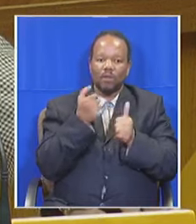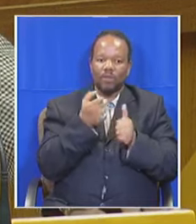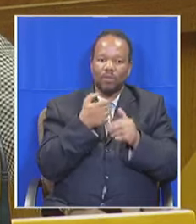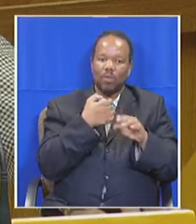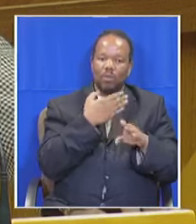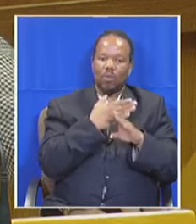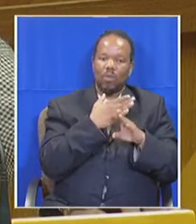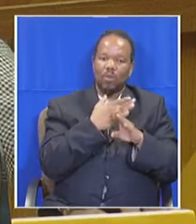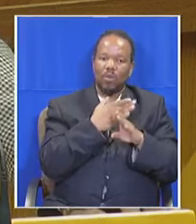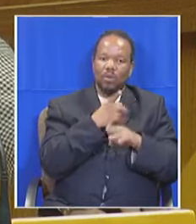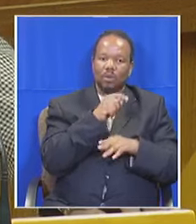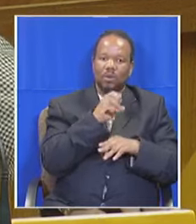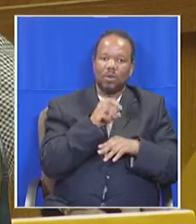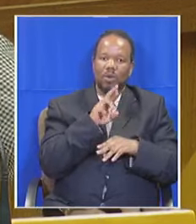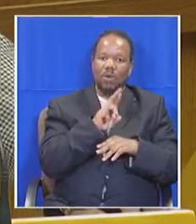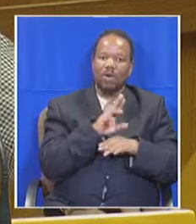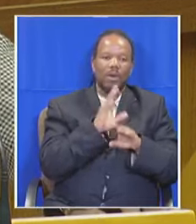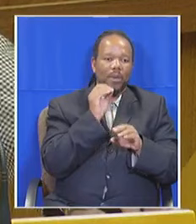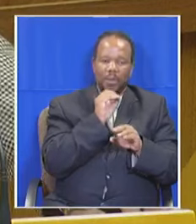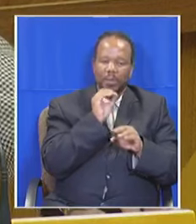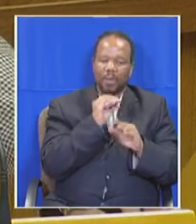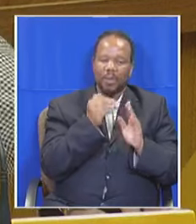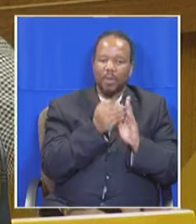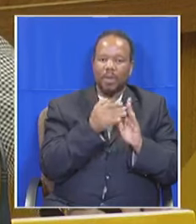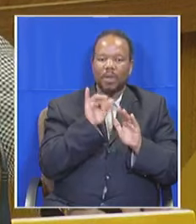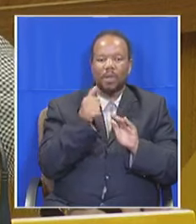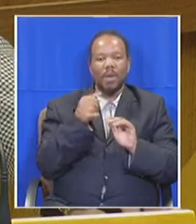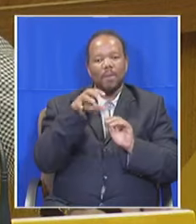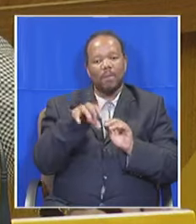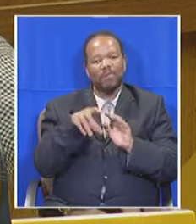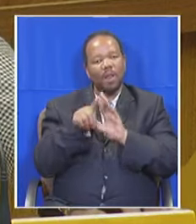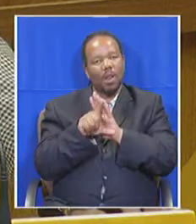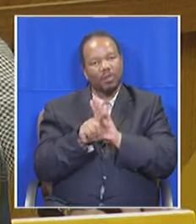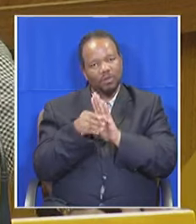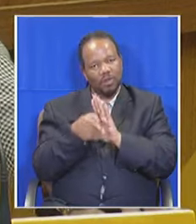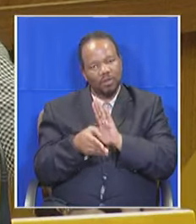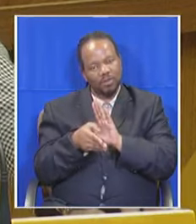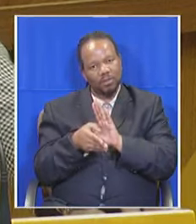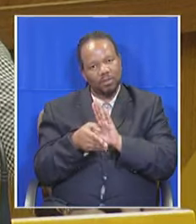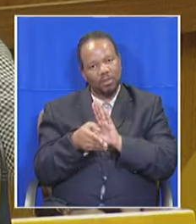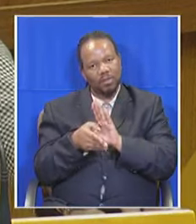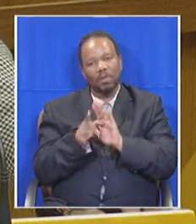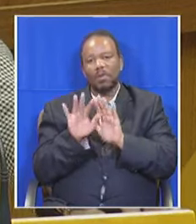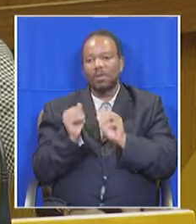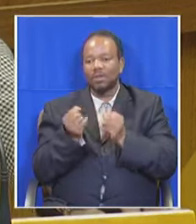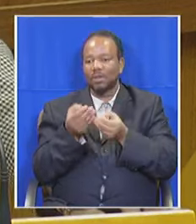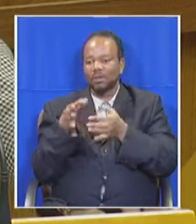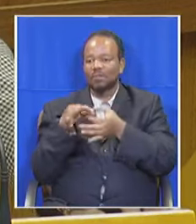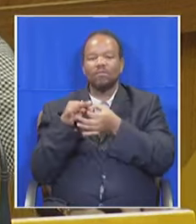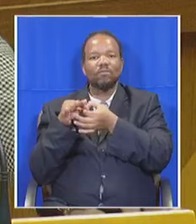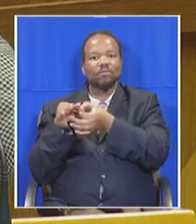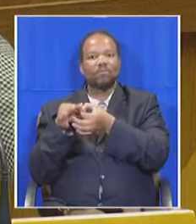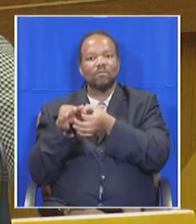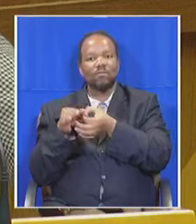traditional leadership structures and provincial legislation which provides for the relationship between kings and